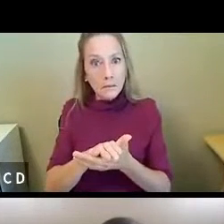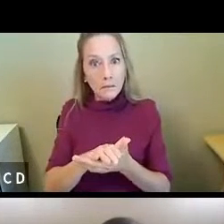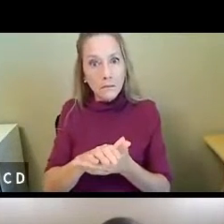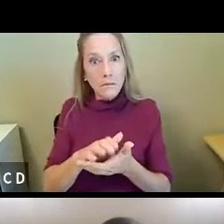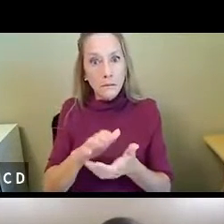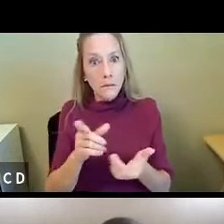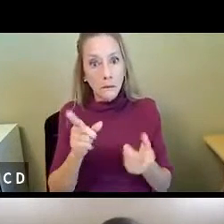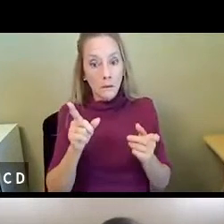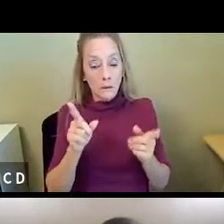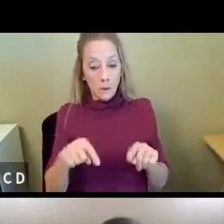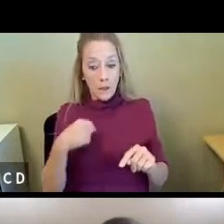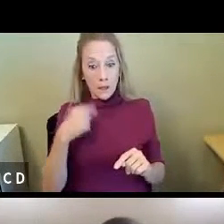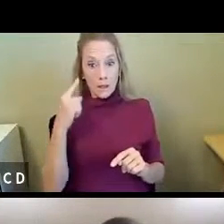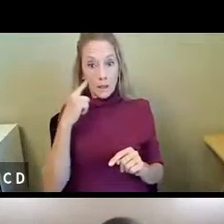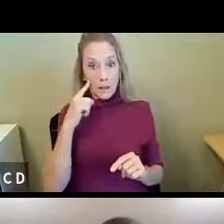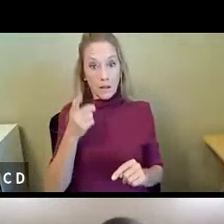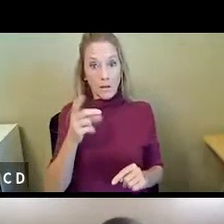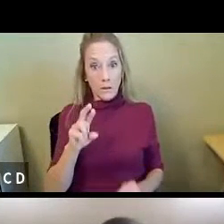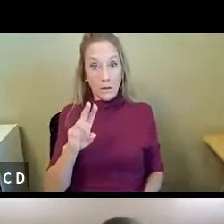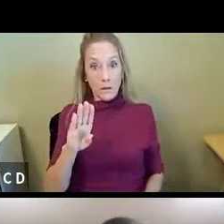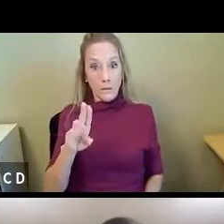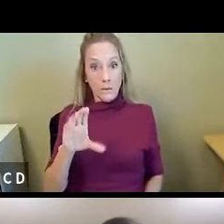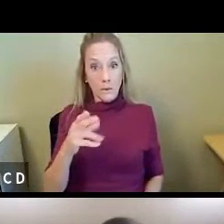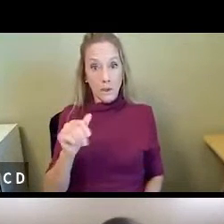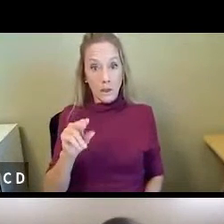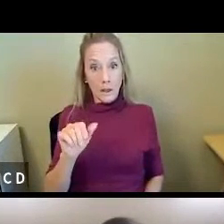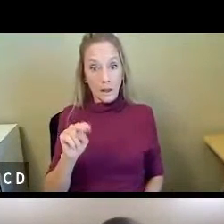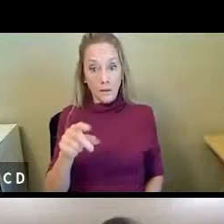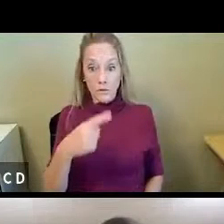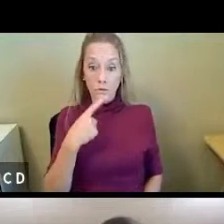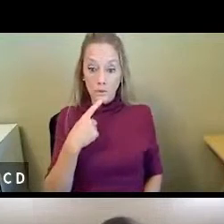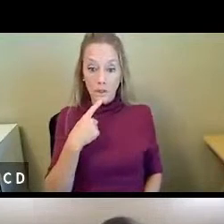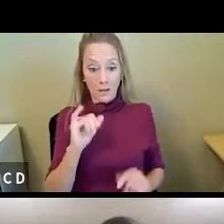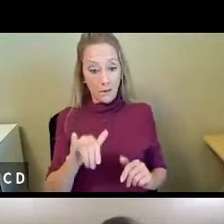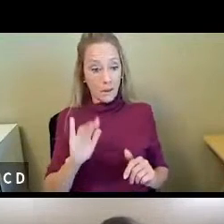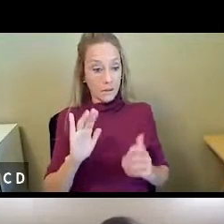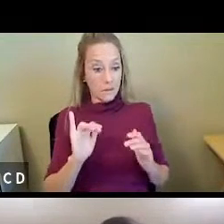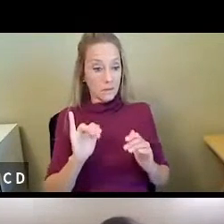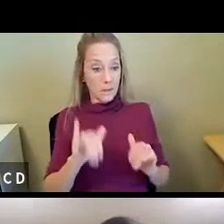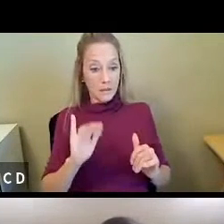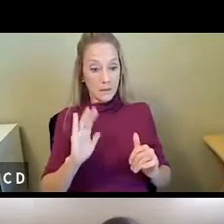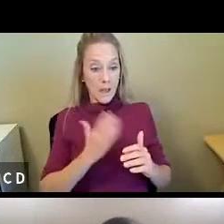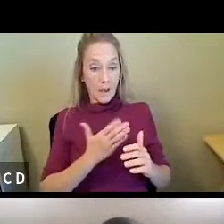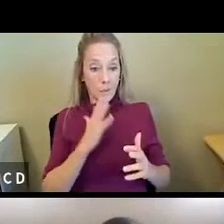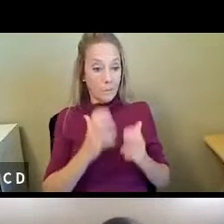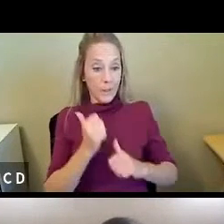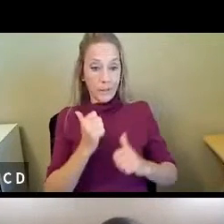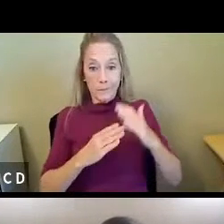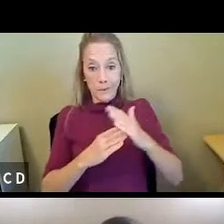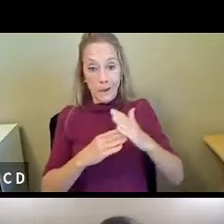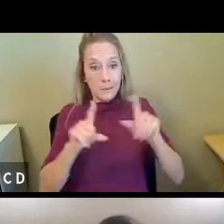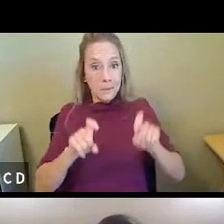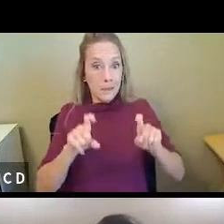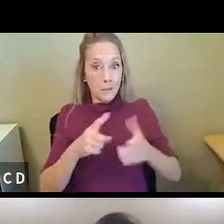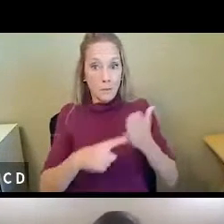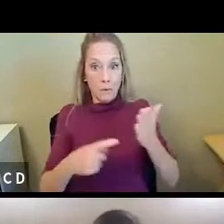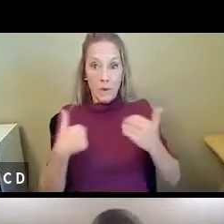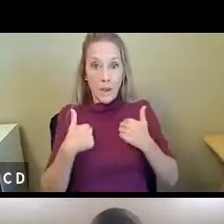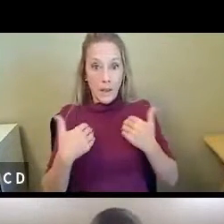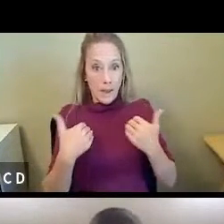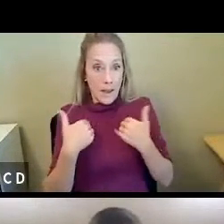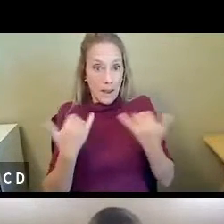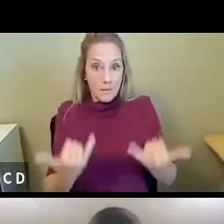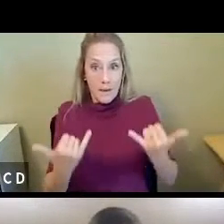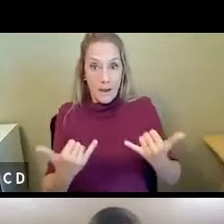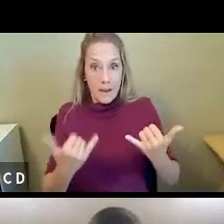When I hear Dr. Buchanan, you saying this is the gold standard, this is the best tool we have right now.